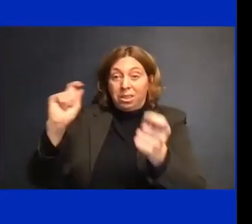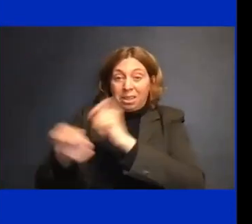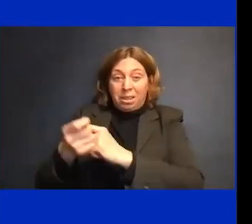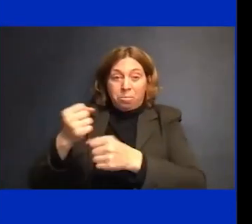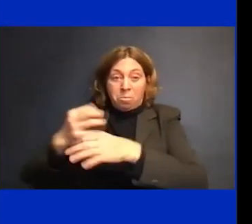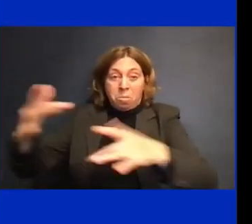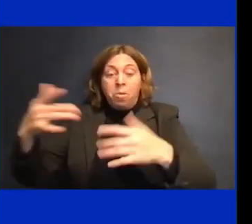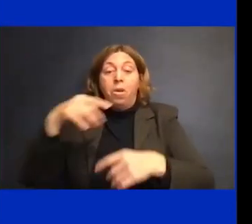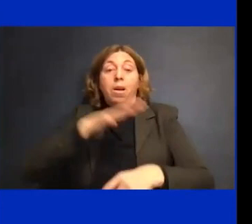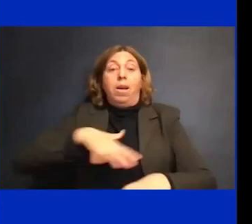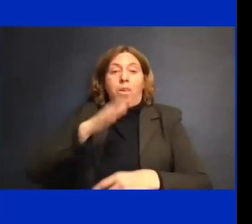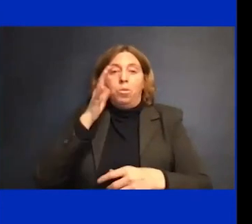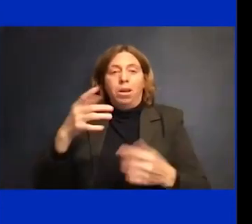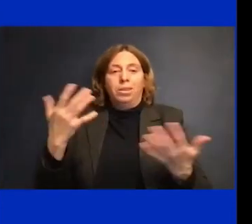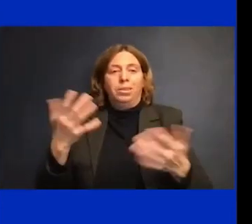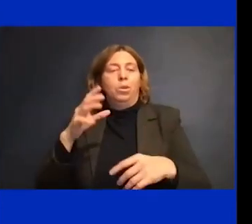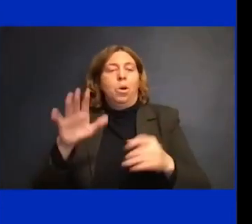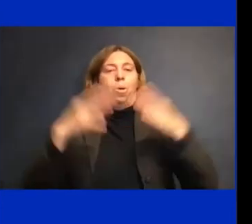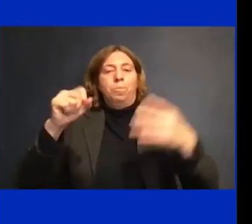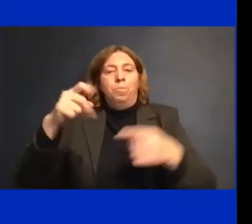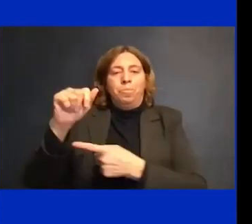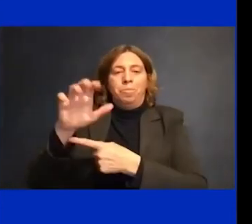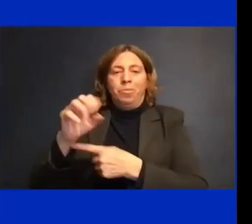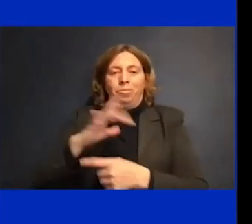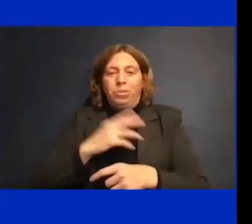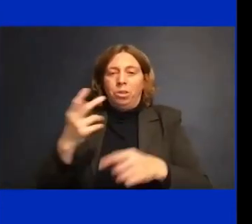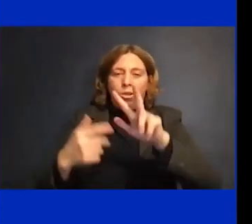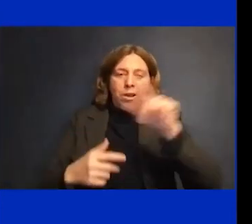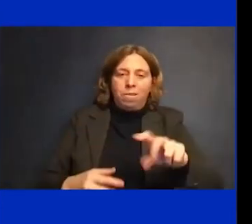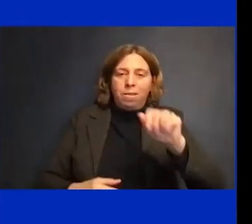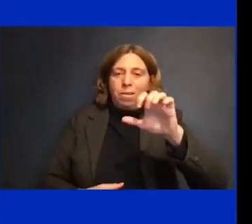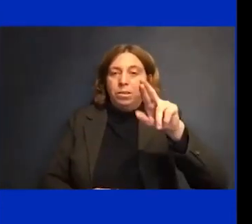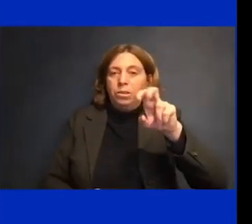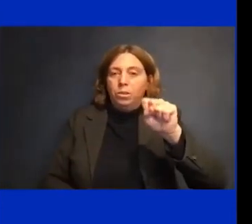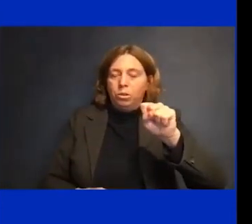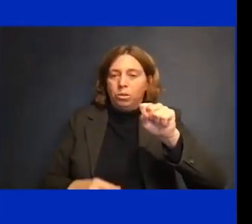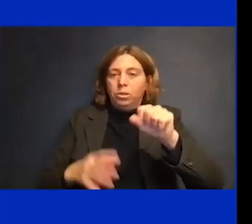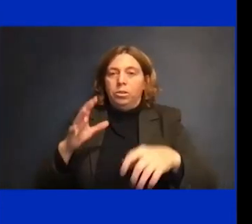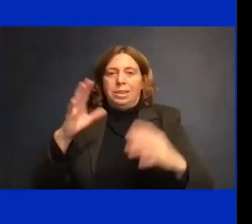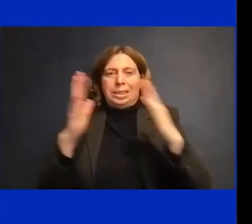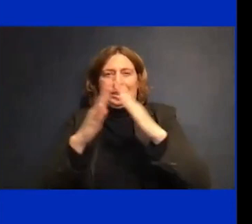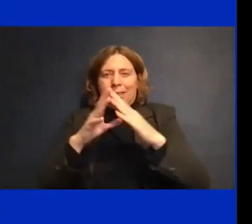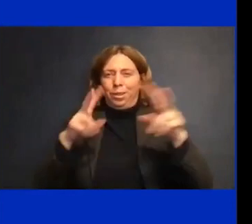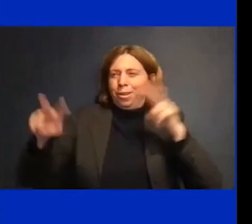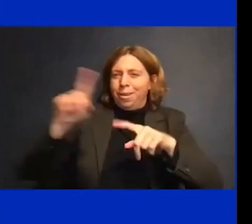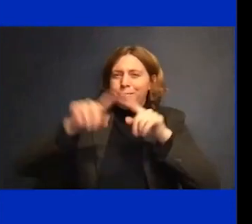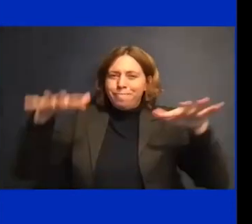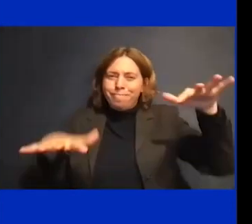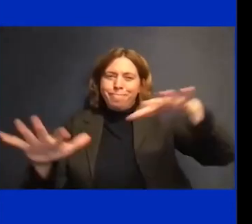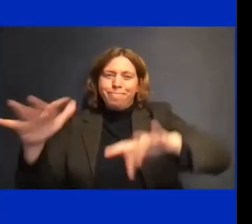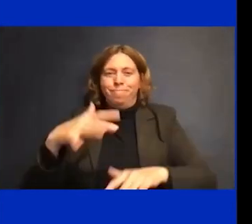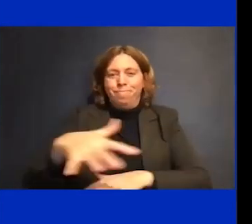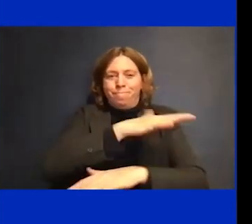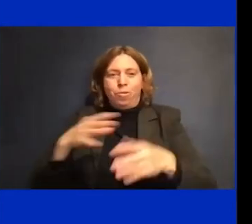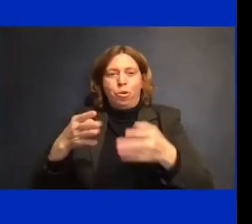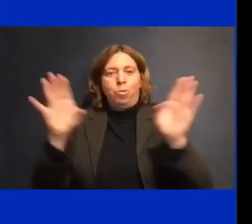publicly accessible open spaces, totaling nearly 3½ acres, enhancing the urban landscape.